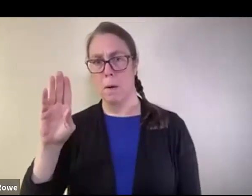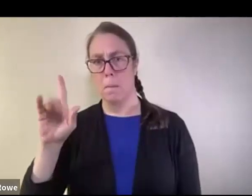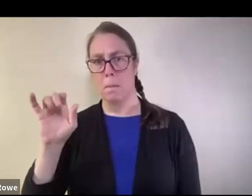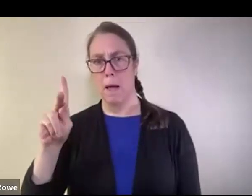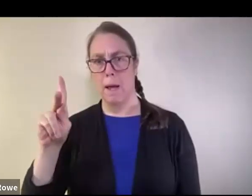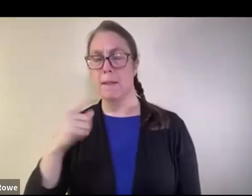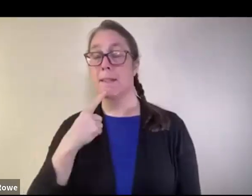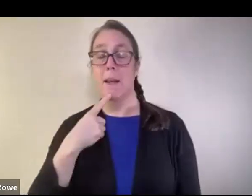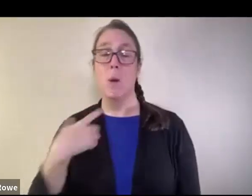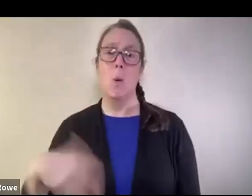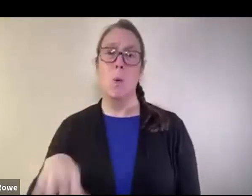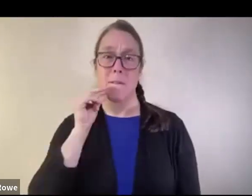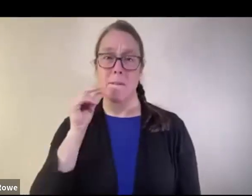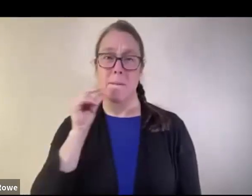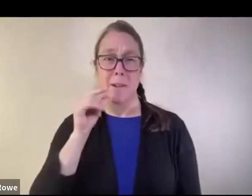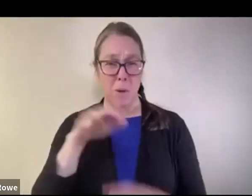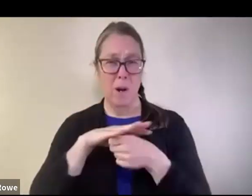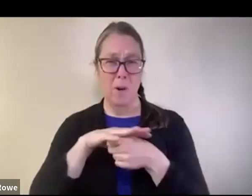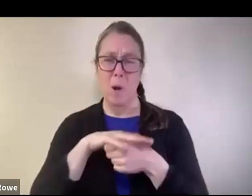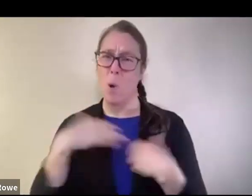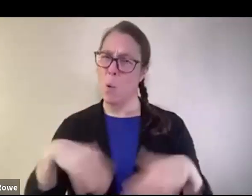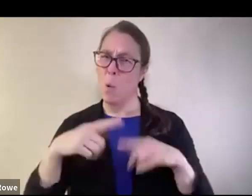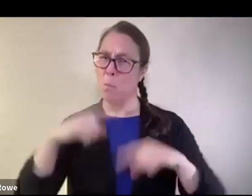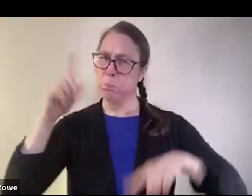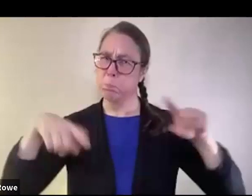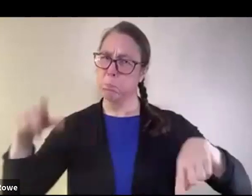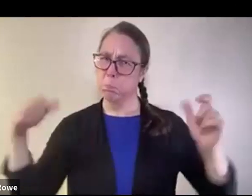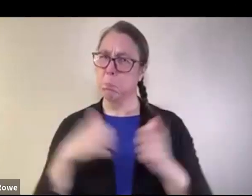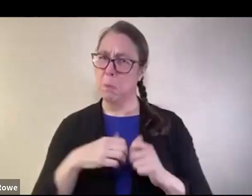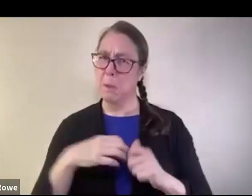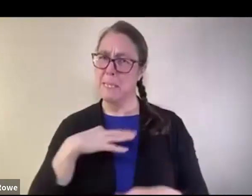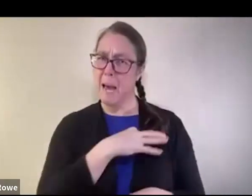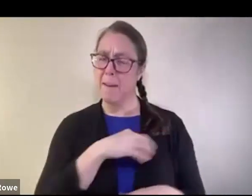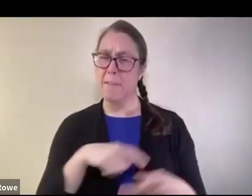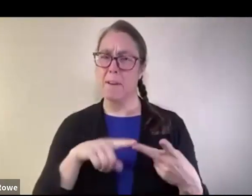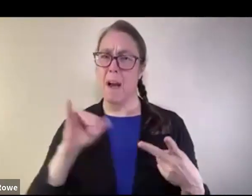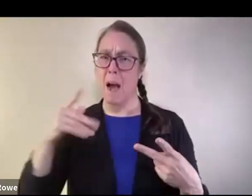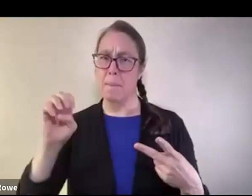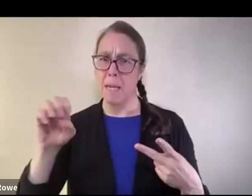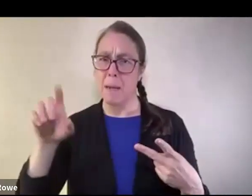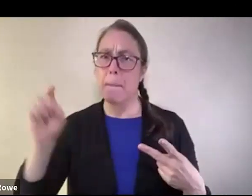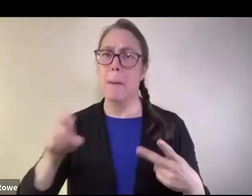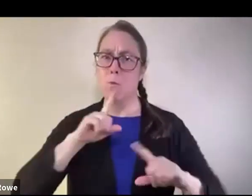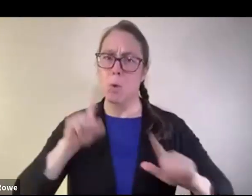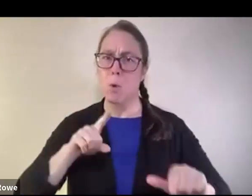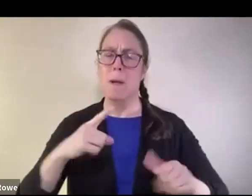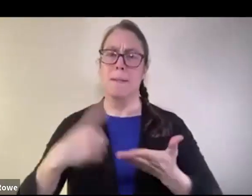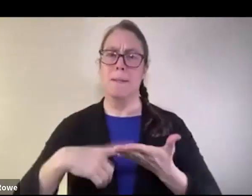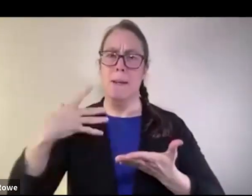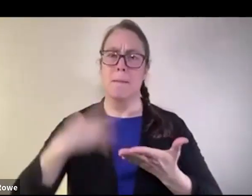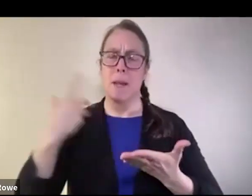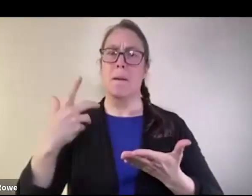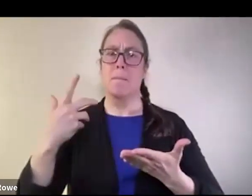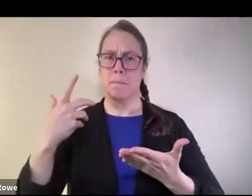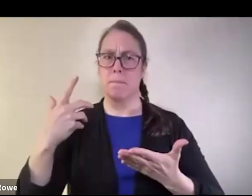staff, slow response time. IPE must be requested at times of the planning